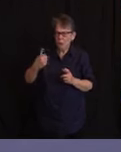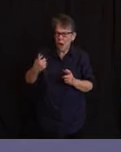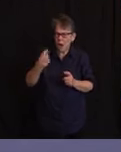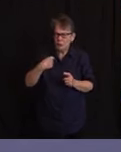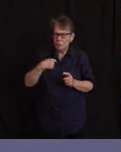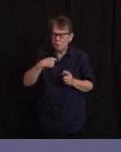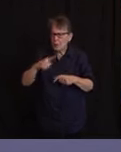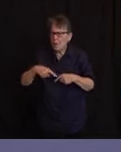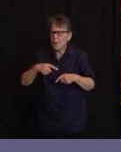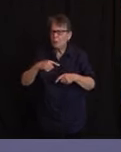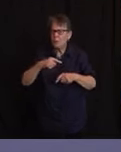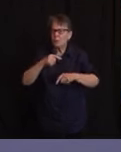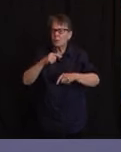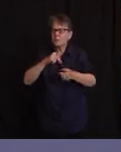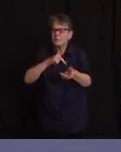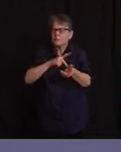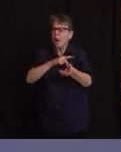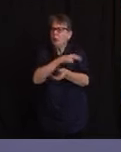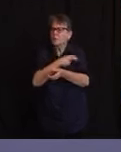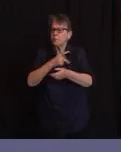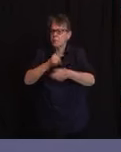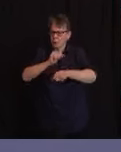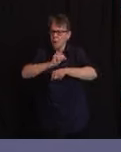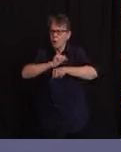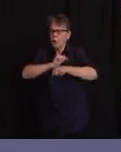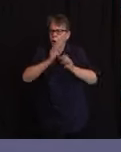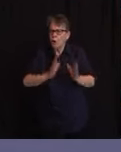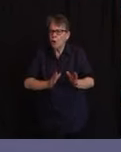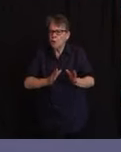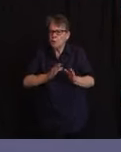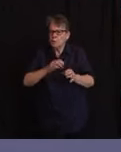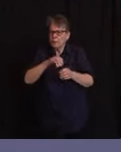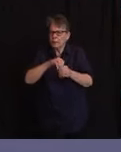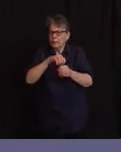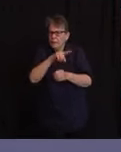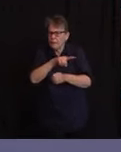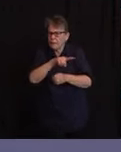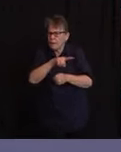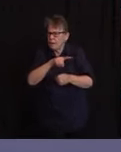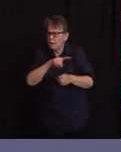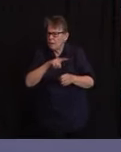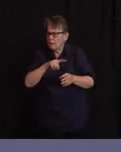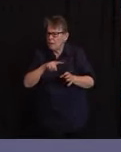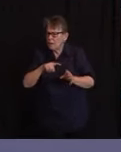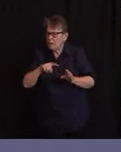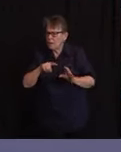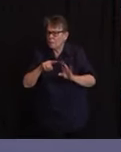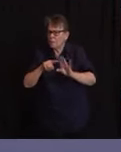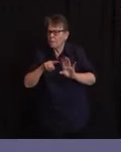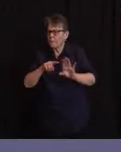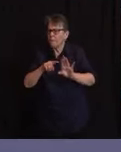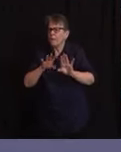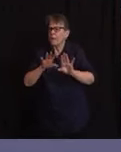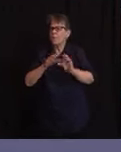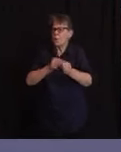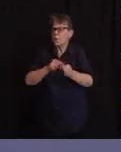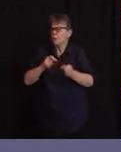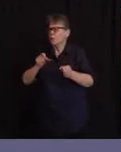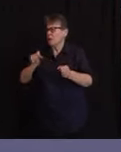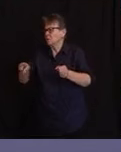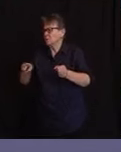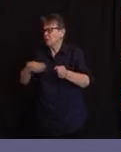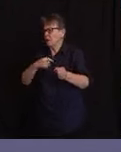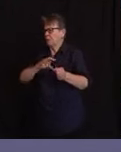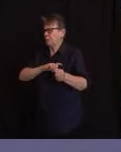I'll deal with the off-topic one because Pat can deal with the local police and the stores. In fact, we do have some experience with that being enforced, so Pat can go